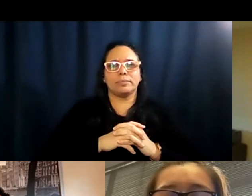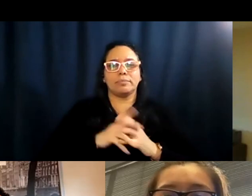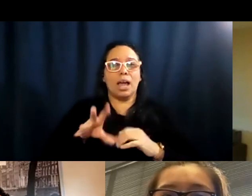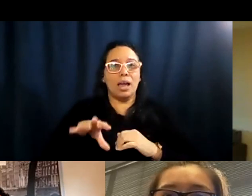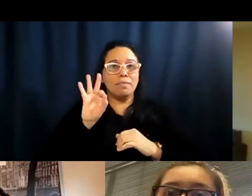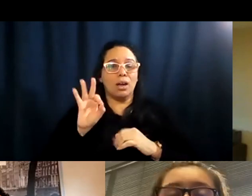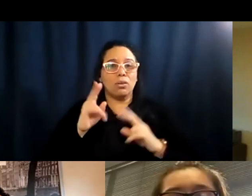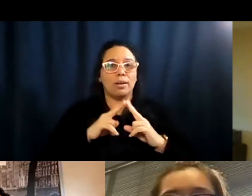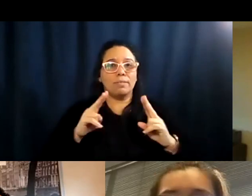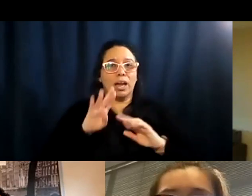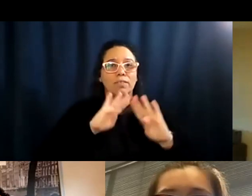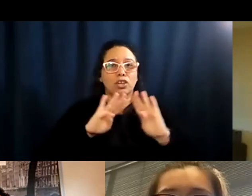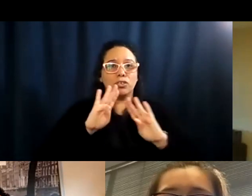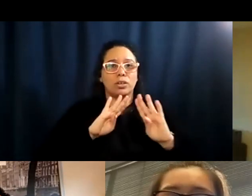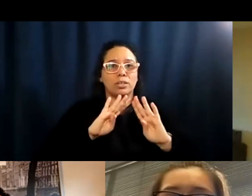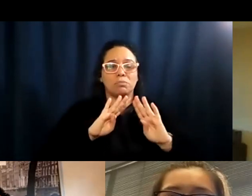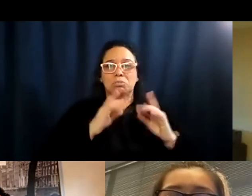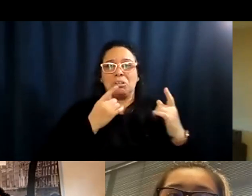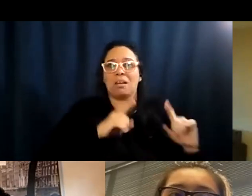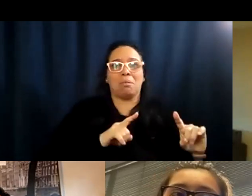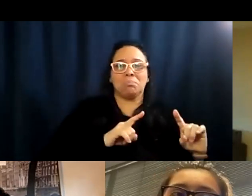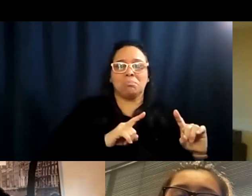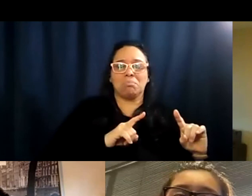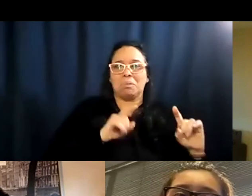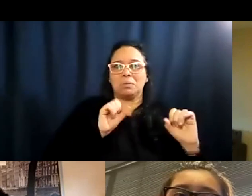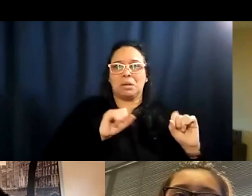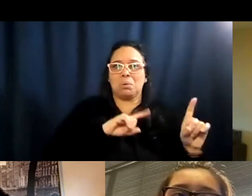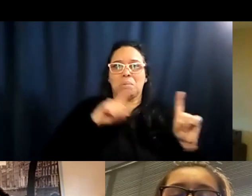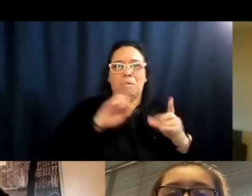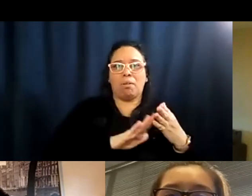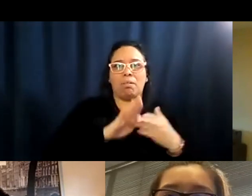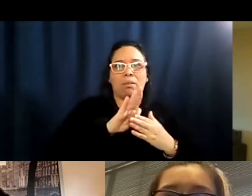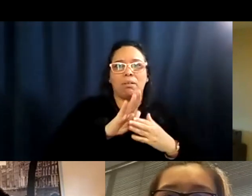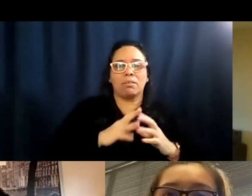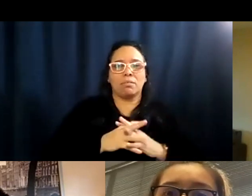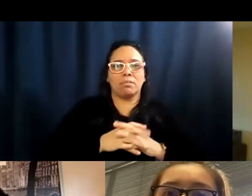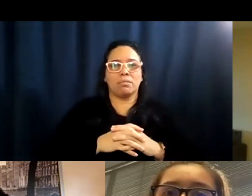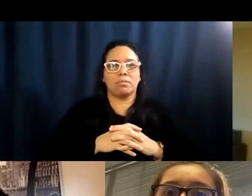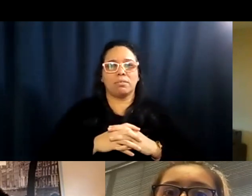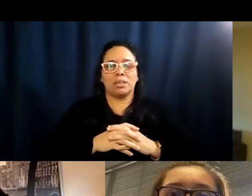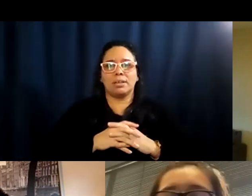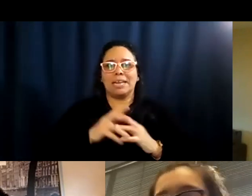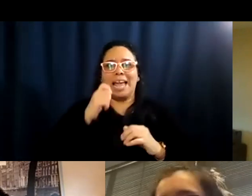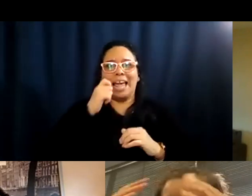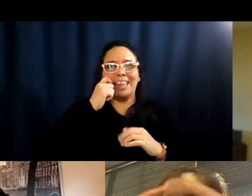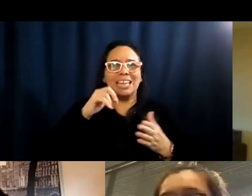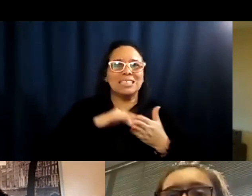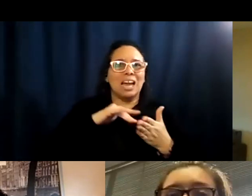frustrating that it was only by chance that I came across like an ethnic studies course, and that